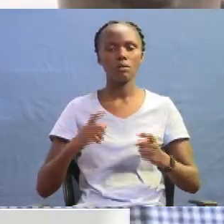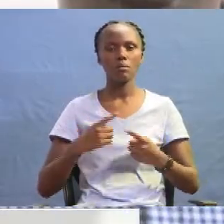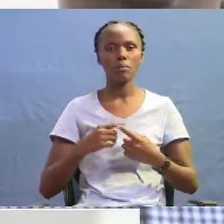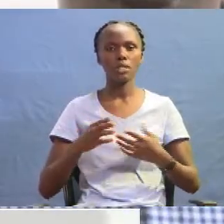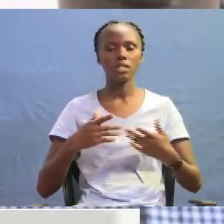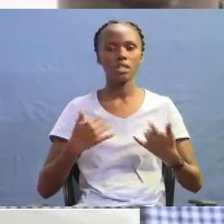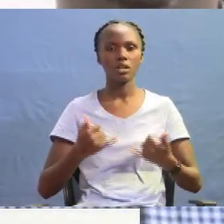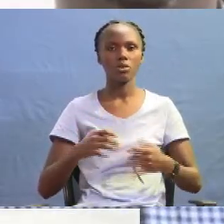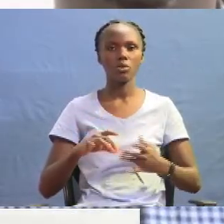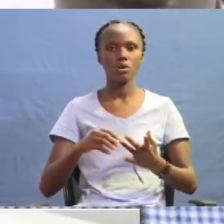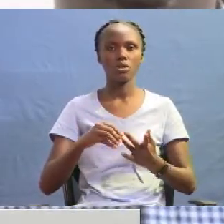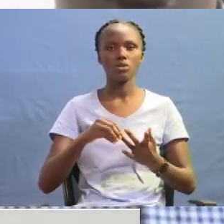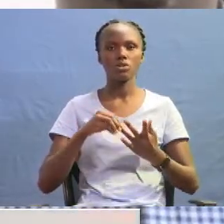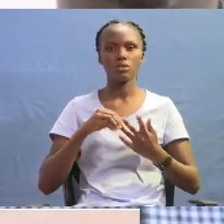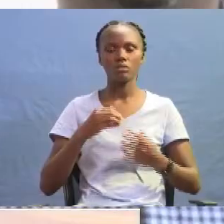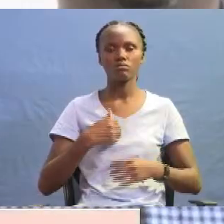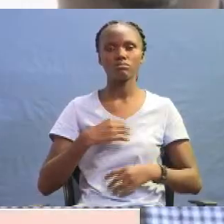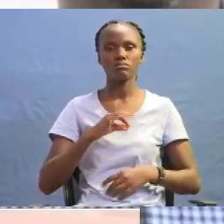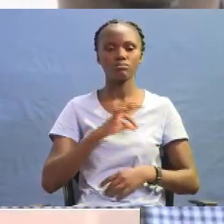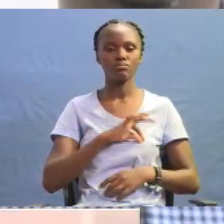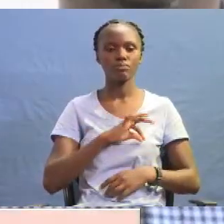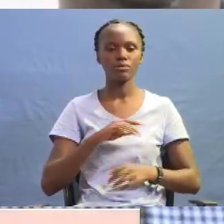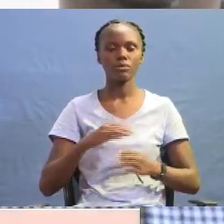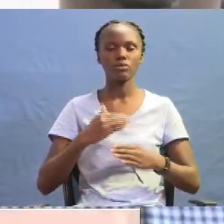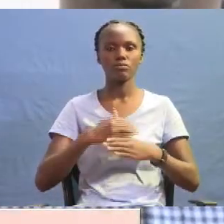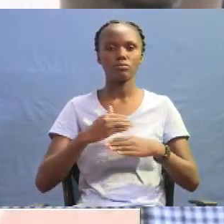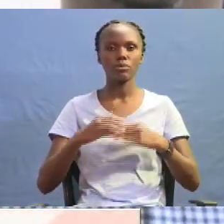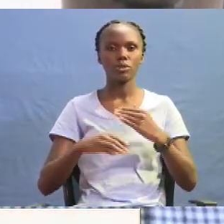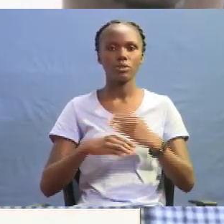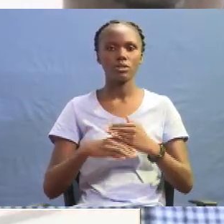a chance to construct